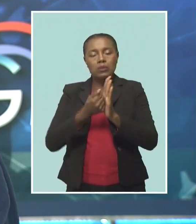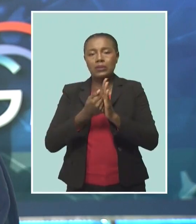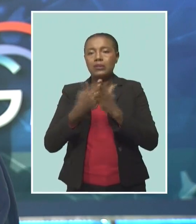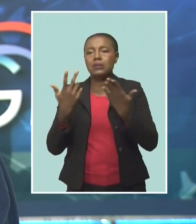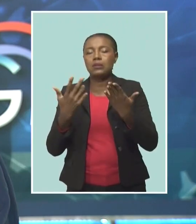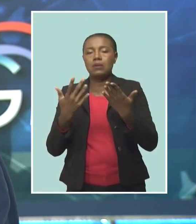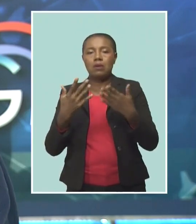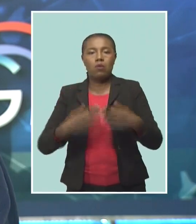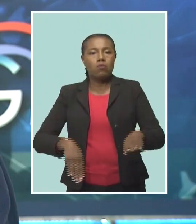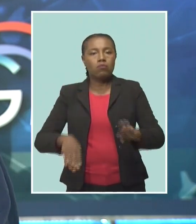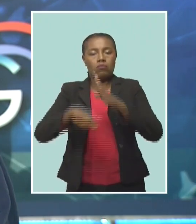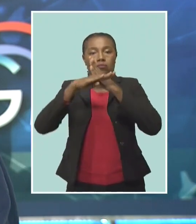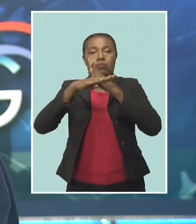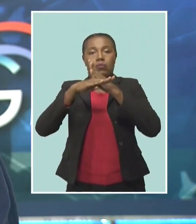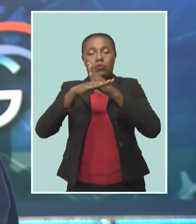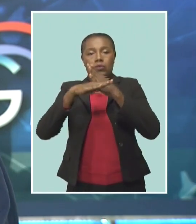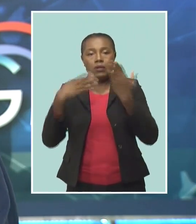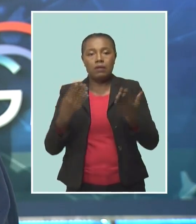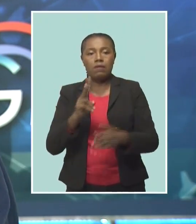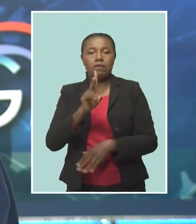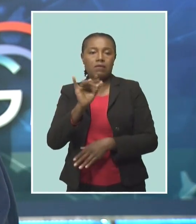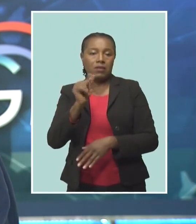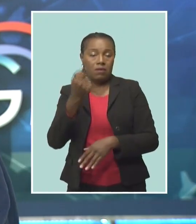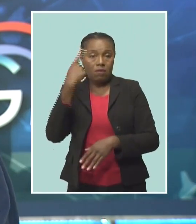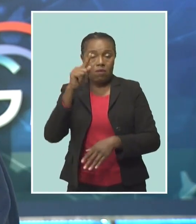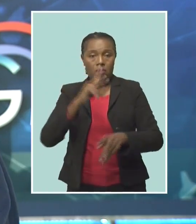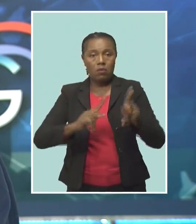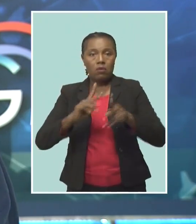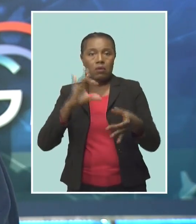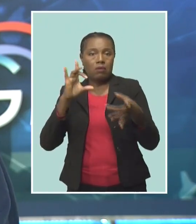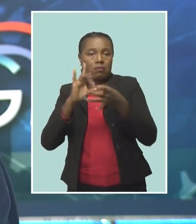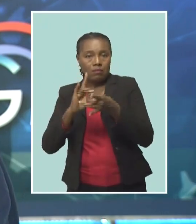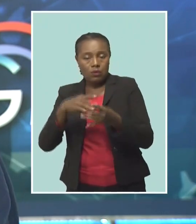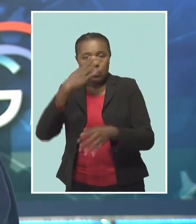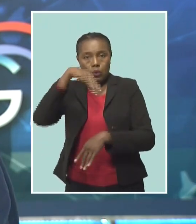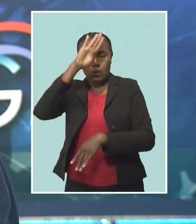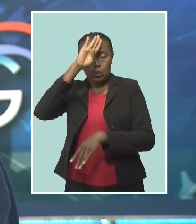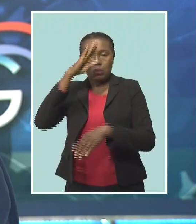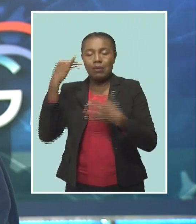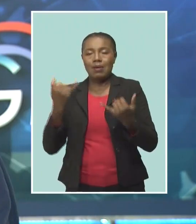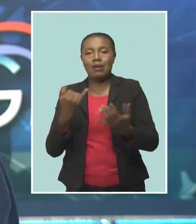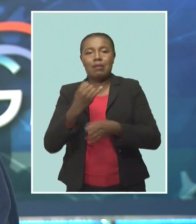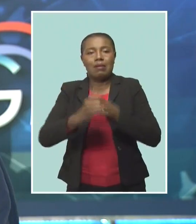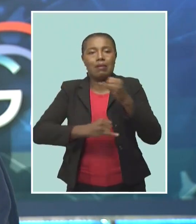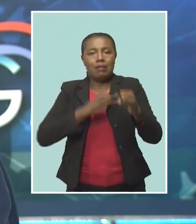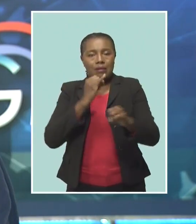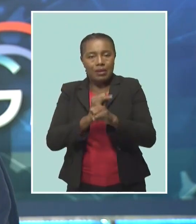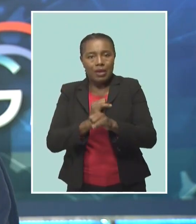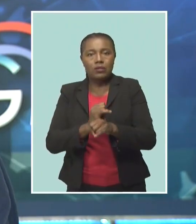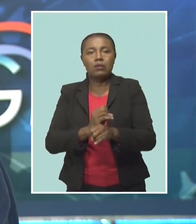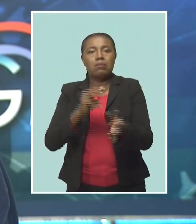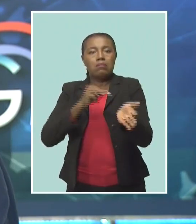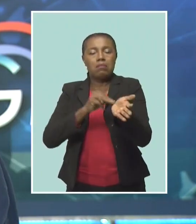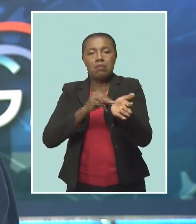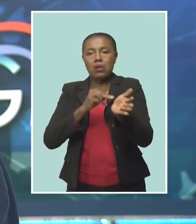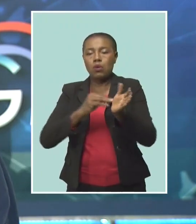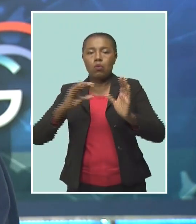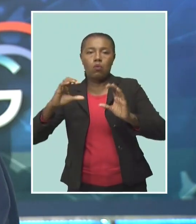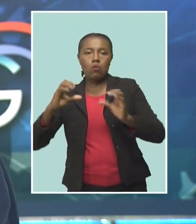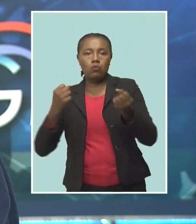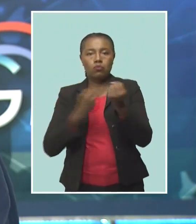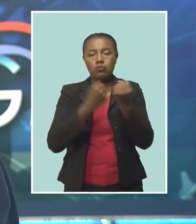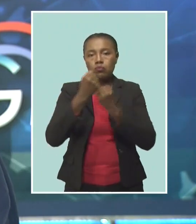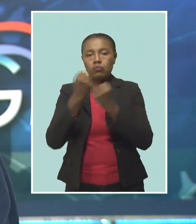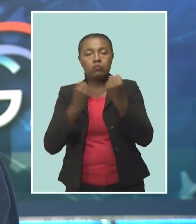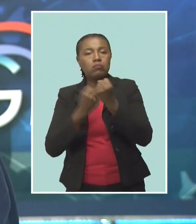which will now involve the suspension of those associated with the island's international medical cooperation agreements. Minister of